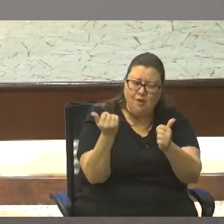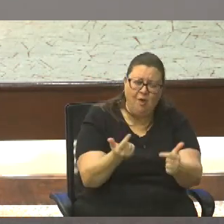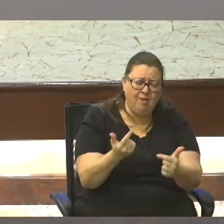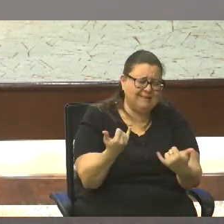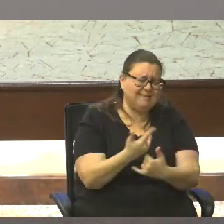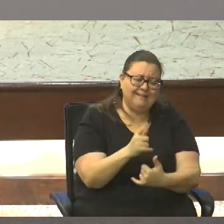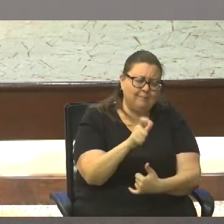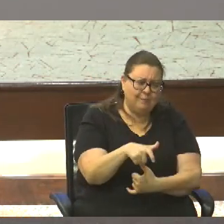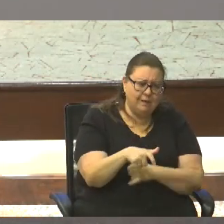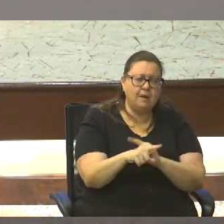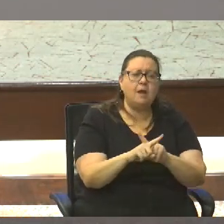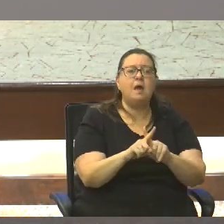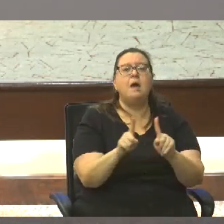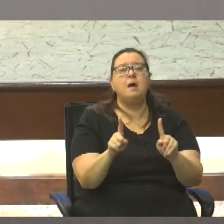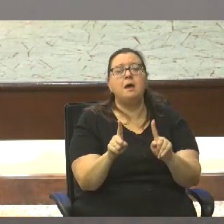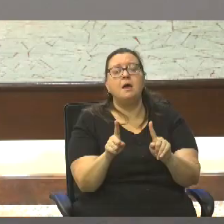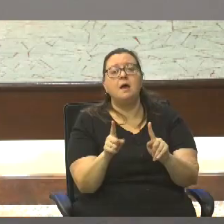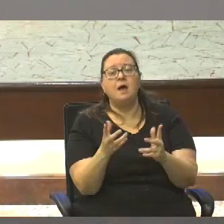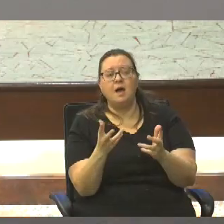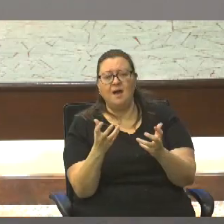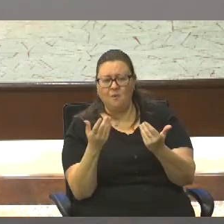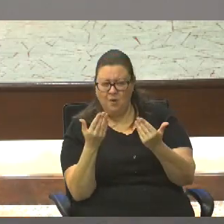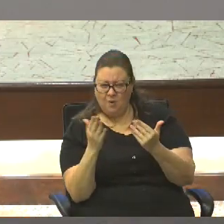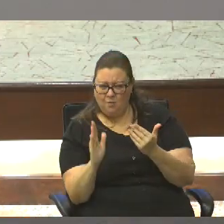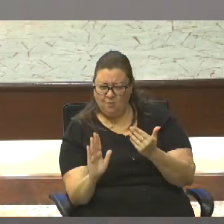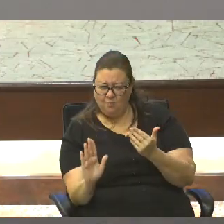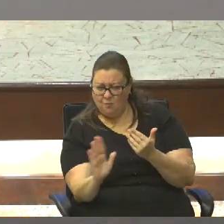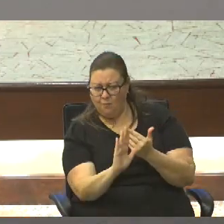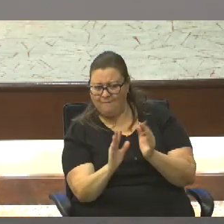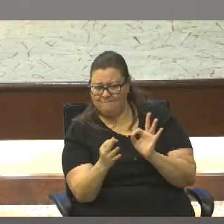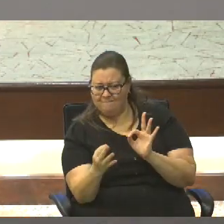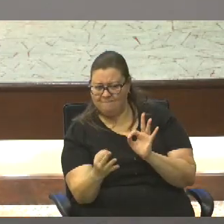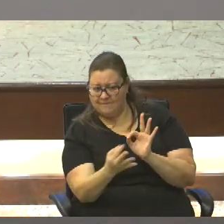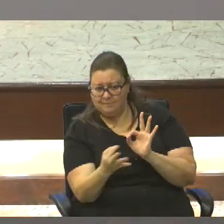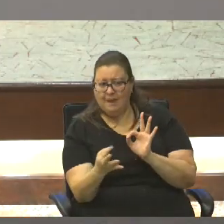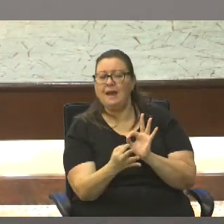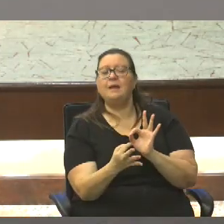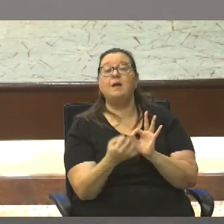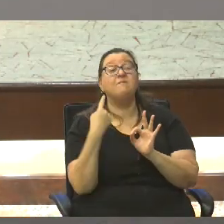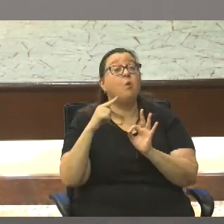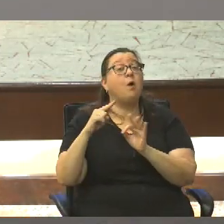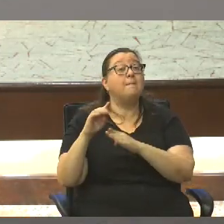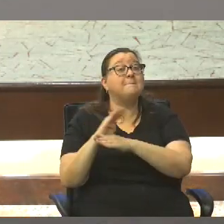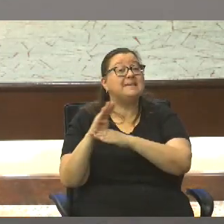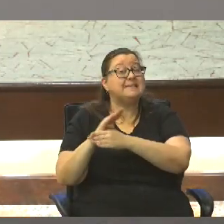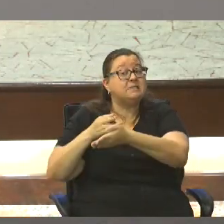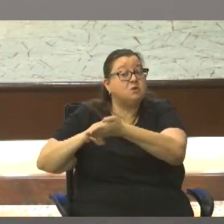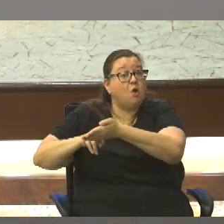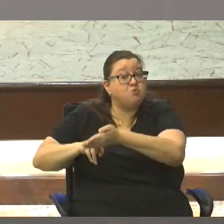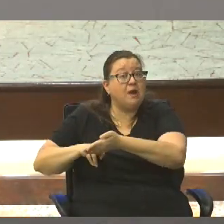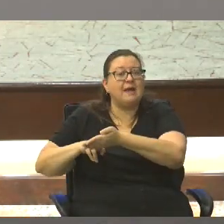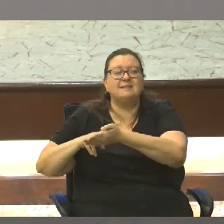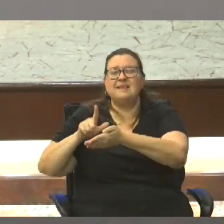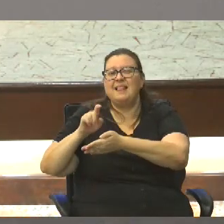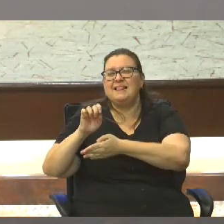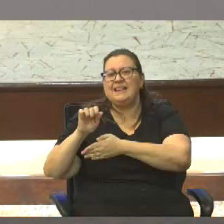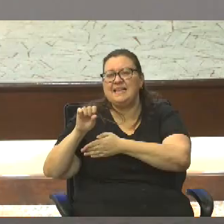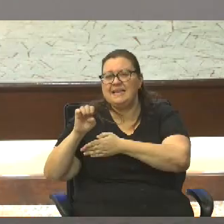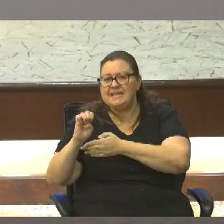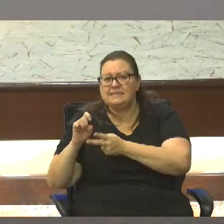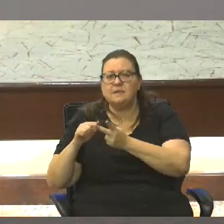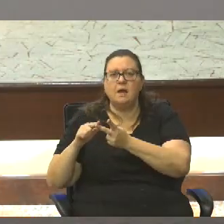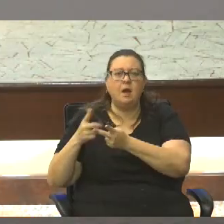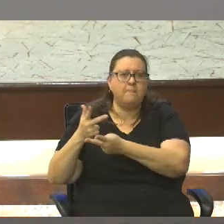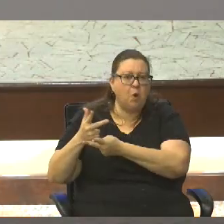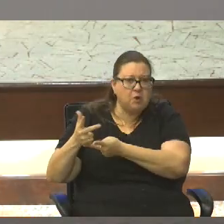do want to start getting your feedback on how we manage commercial leases at the airport, how we manage parking,